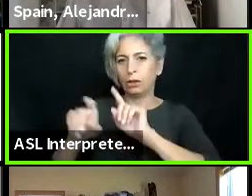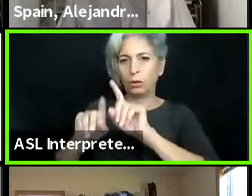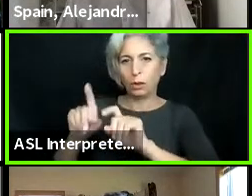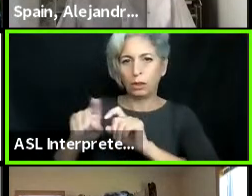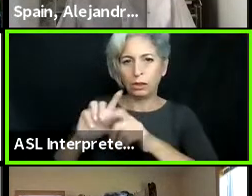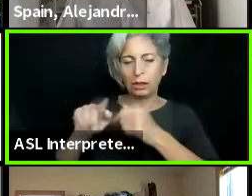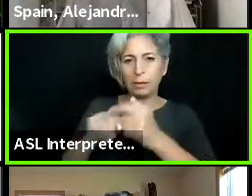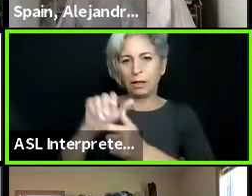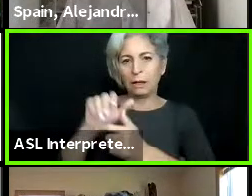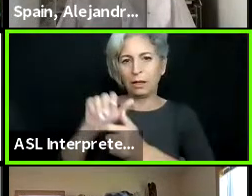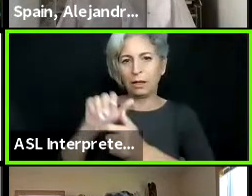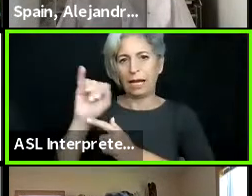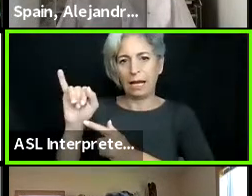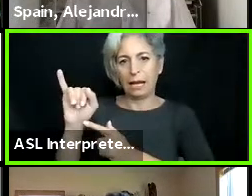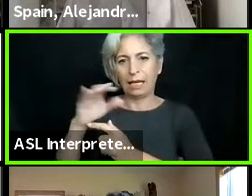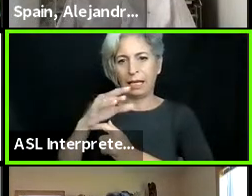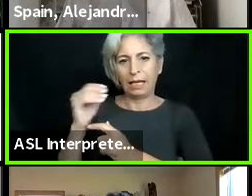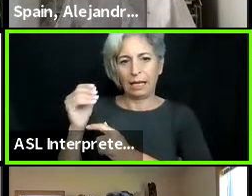regarding AI and